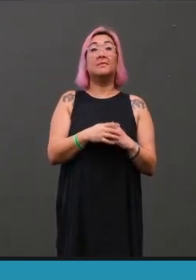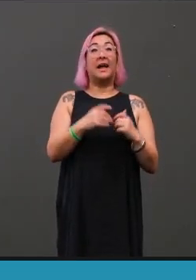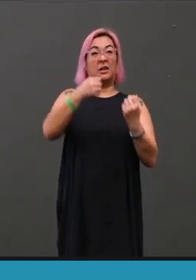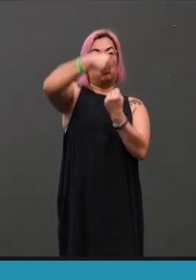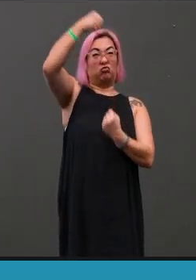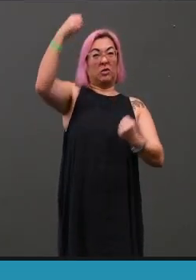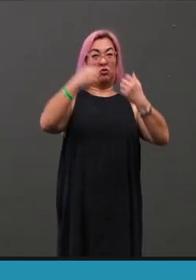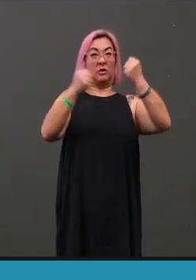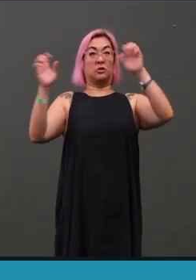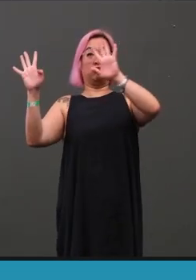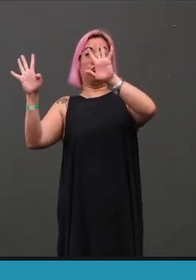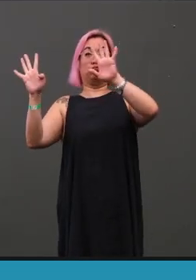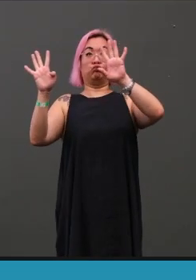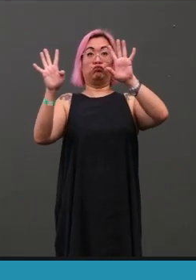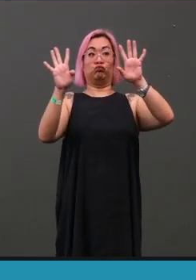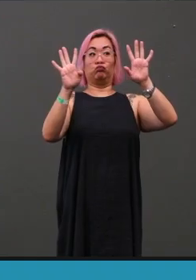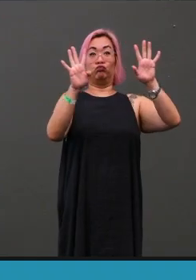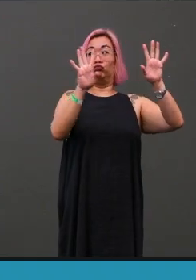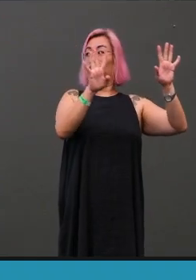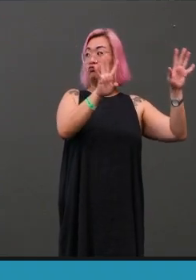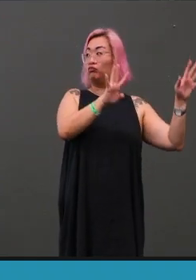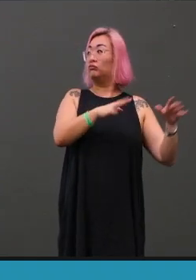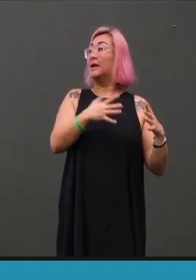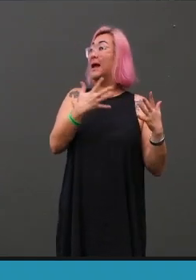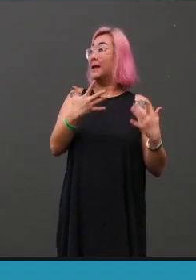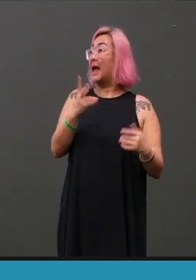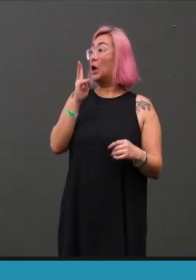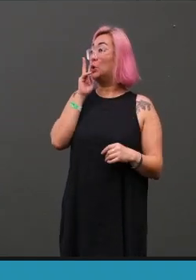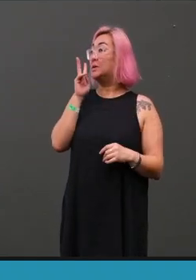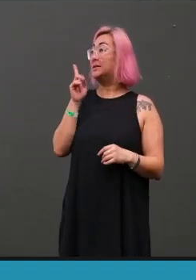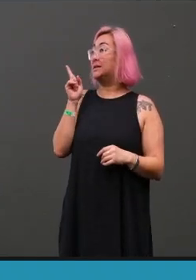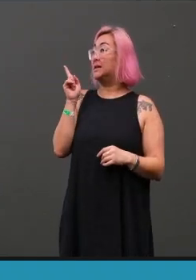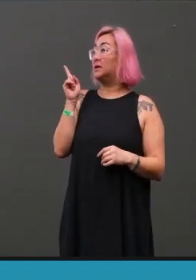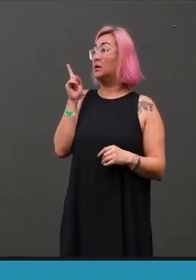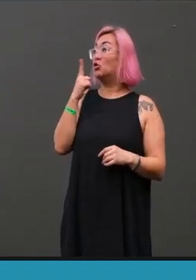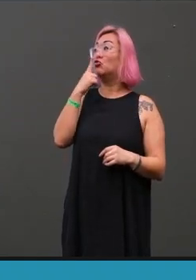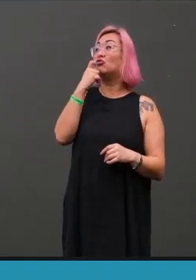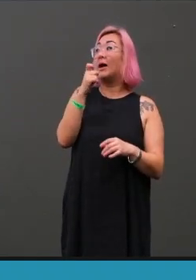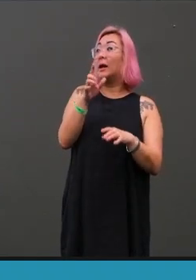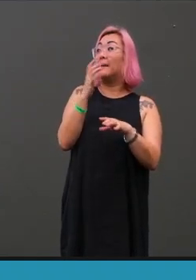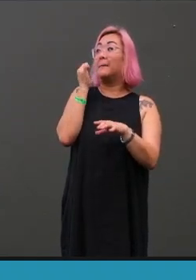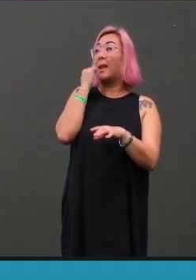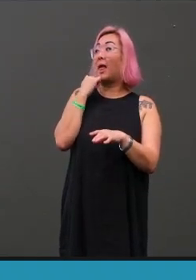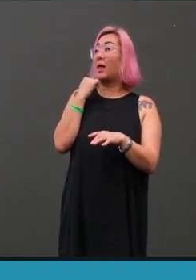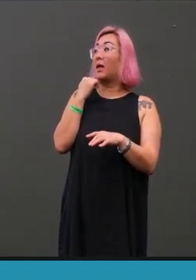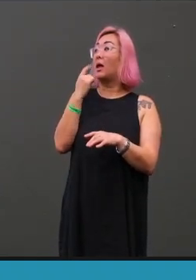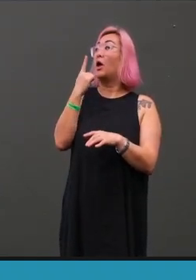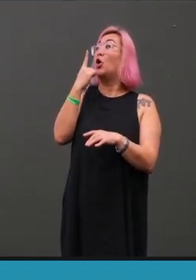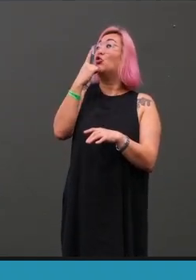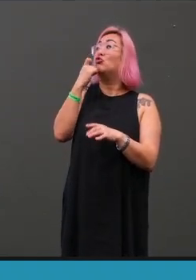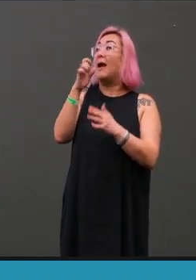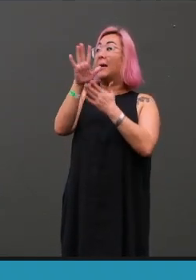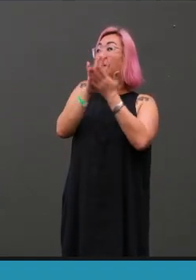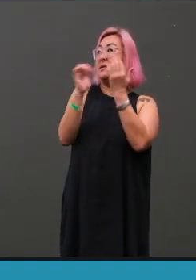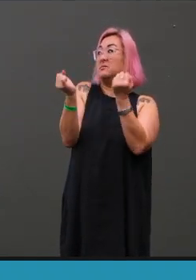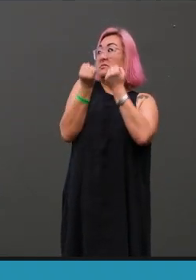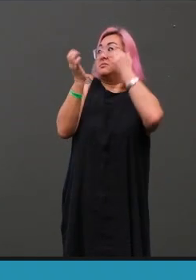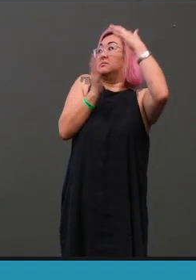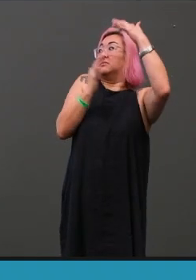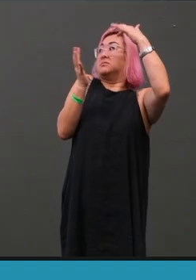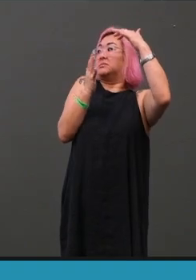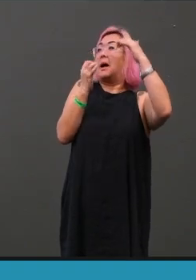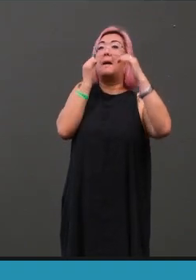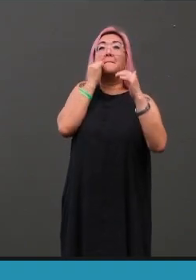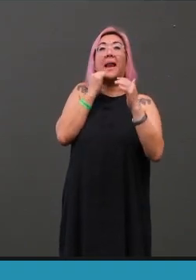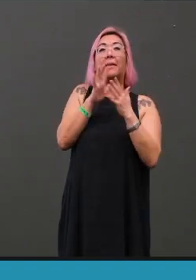When overlaid with the grass, you can see that when the strong red noise moves through the grass, we shift the pixels. And I've over-exaggerated the